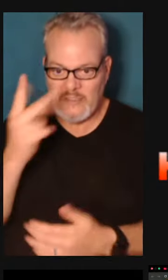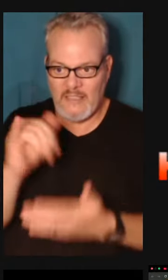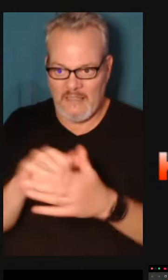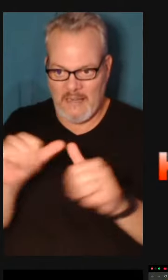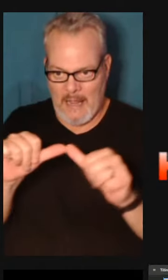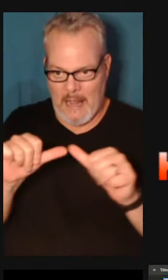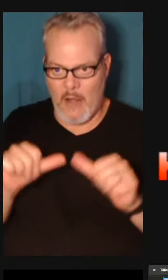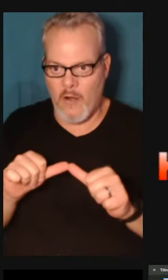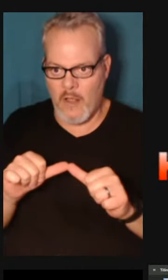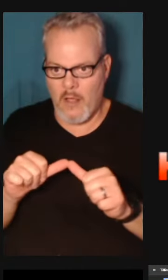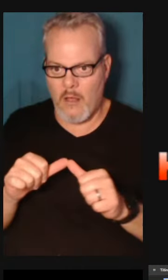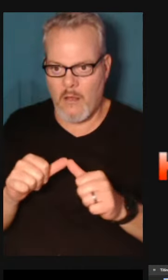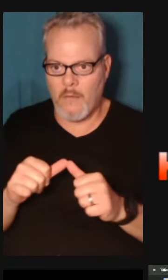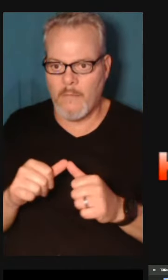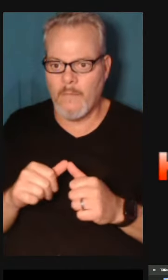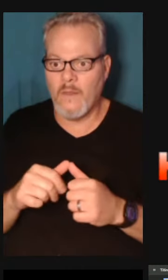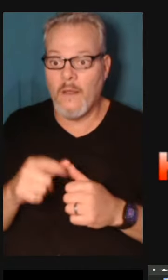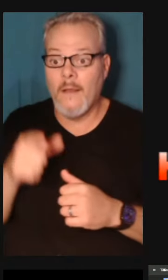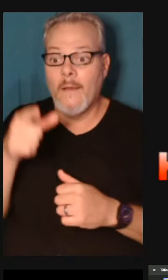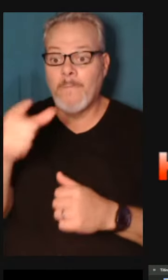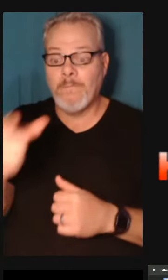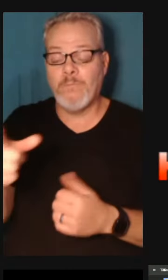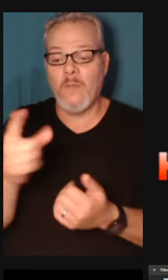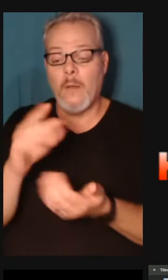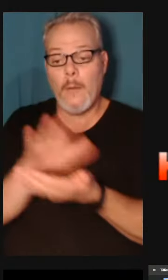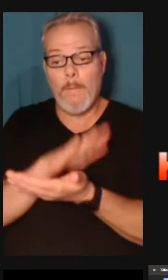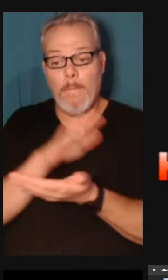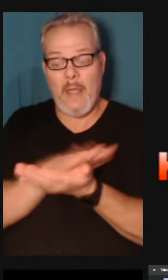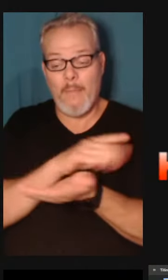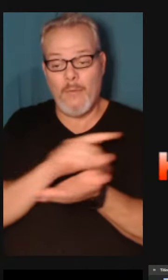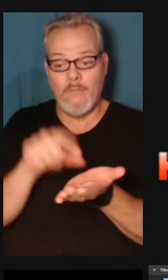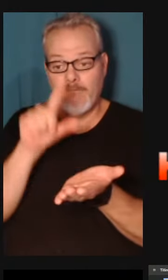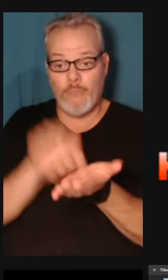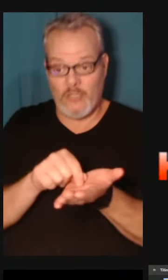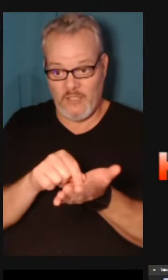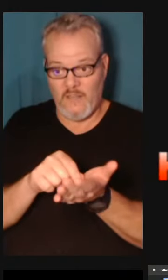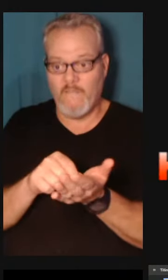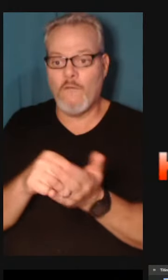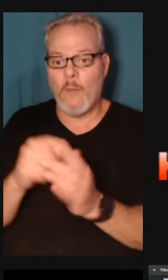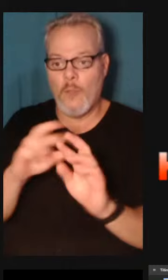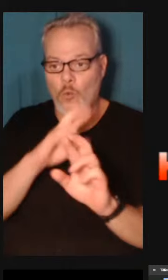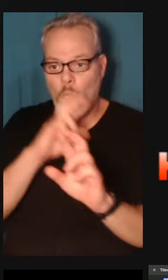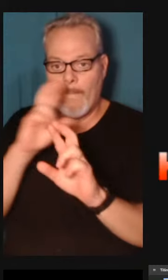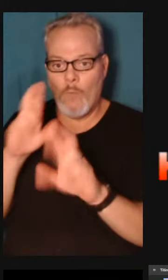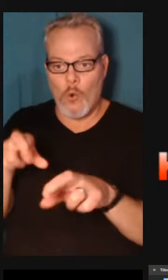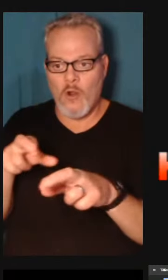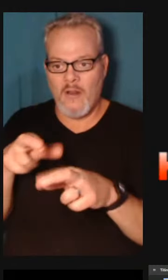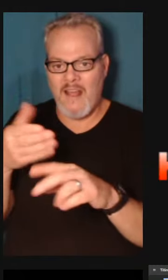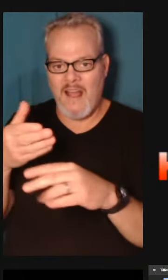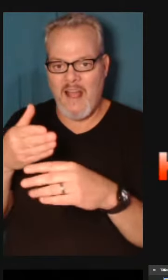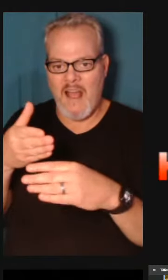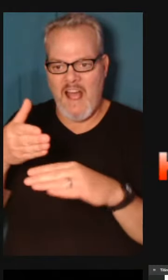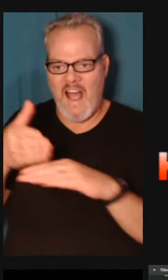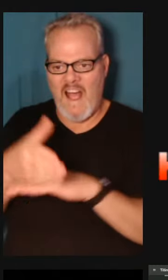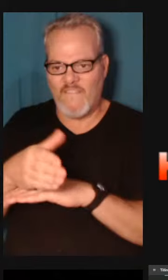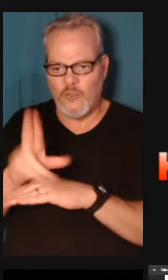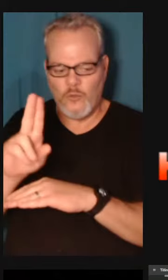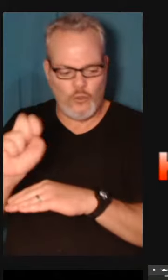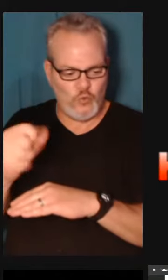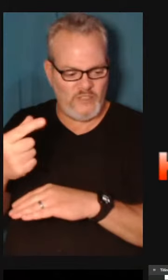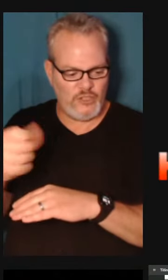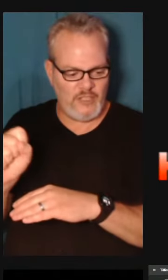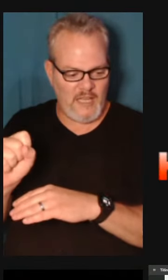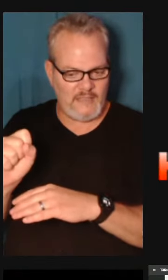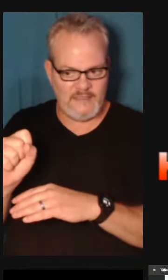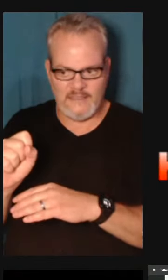So there is this paper that was issued, preliminary report, shortly afterwards by the USGS. And there's a lot of